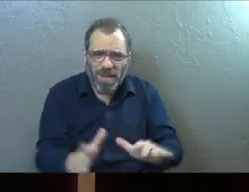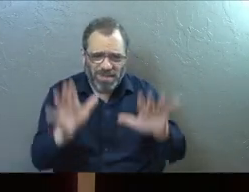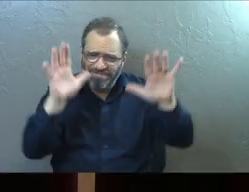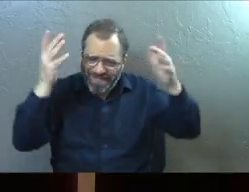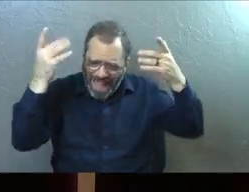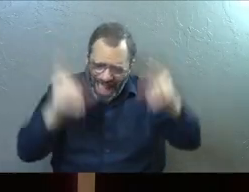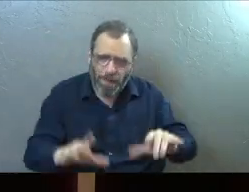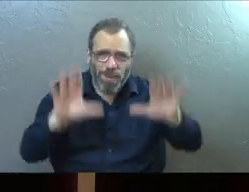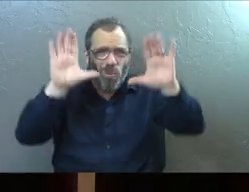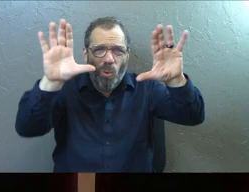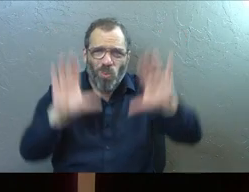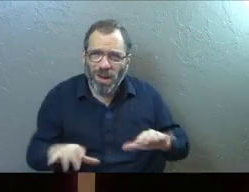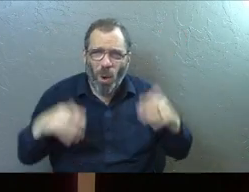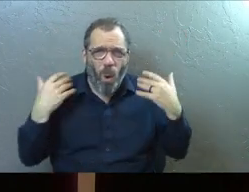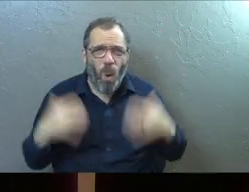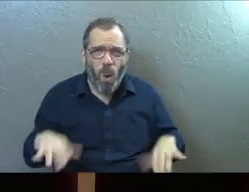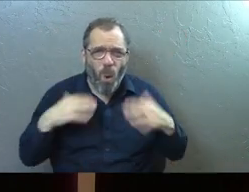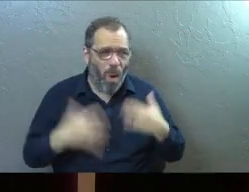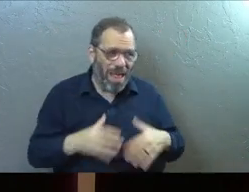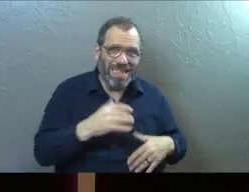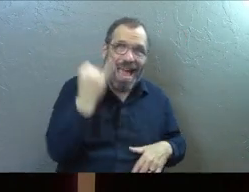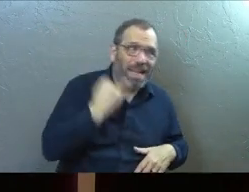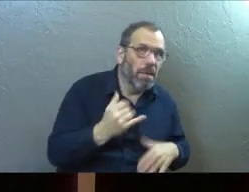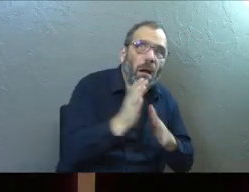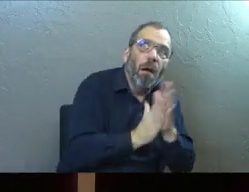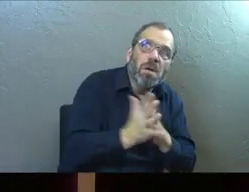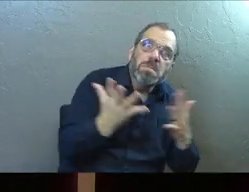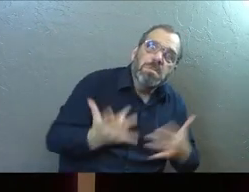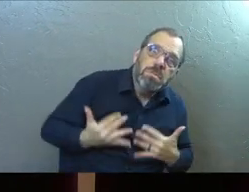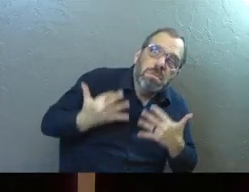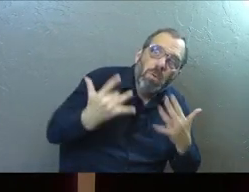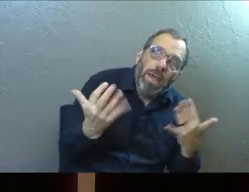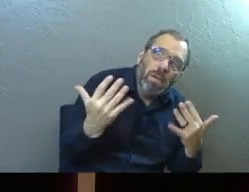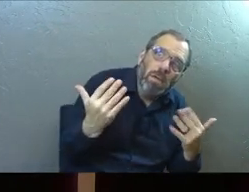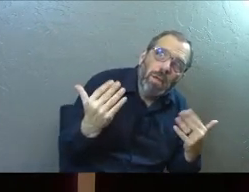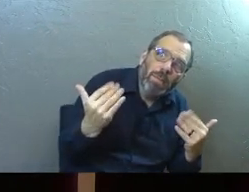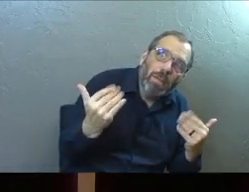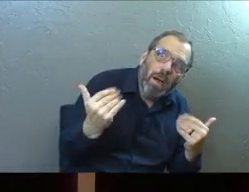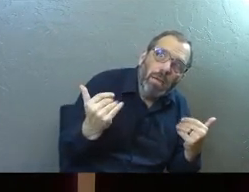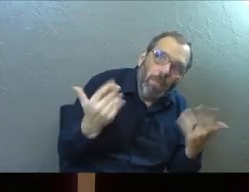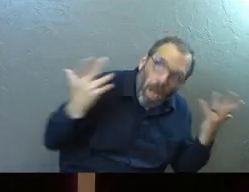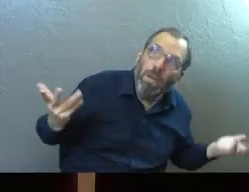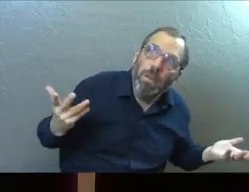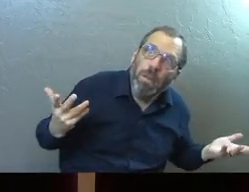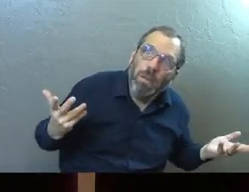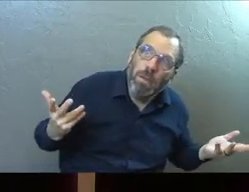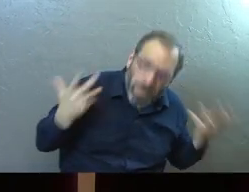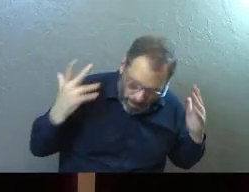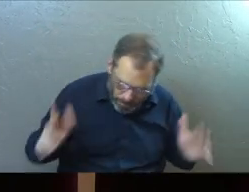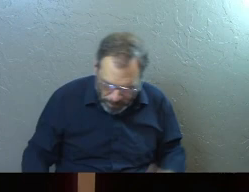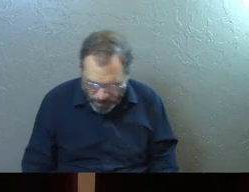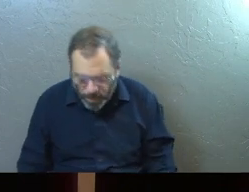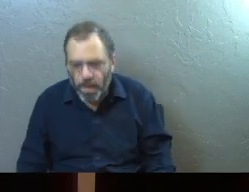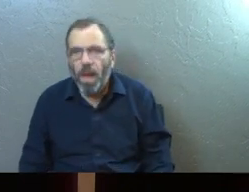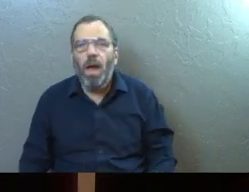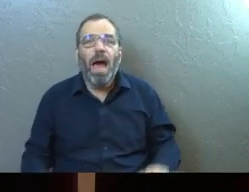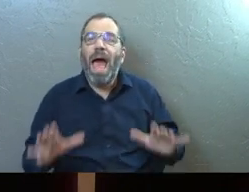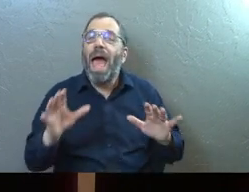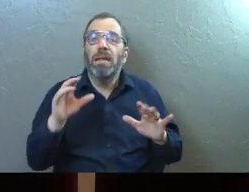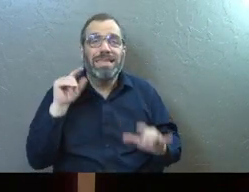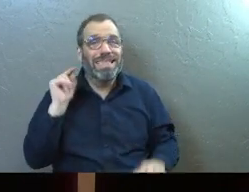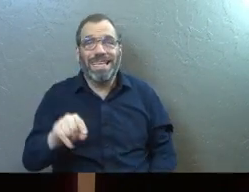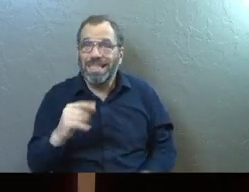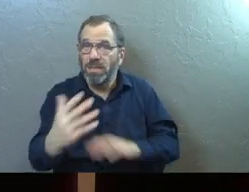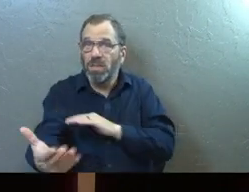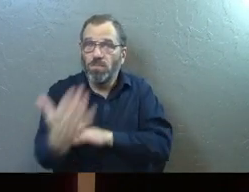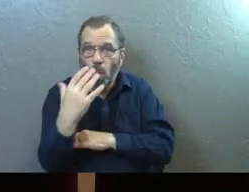All of this wonderful stuff that they are desperately waiting for and are so excited for it to happen. And what we're looking at